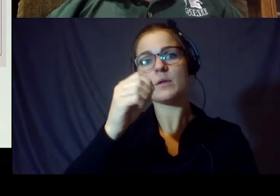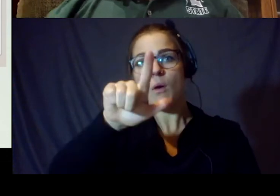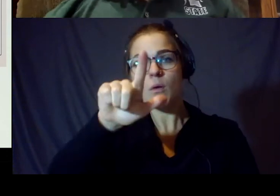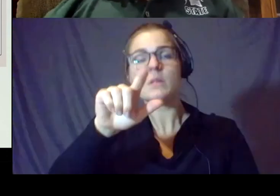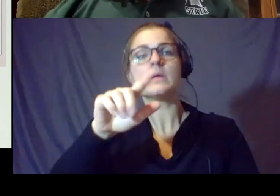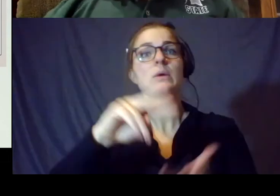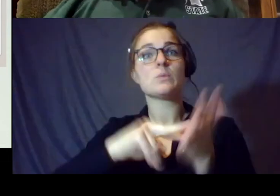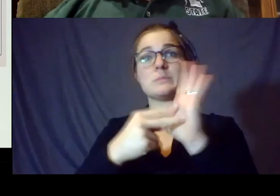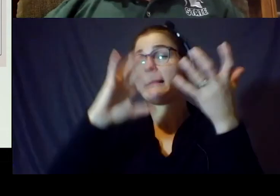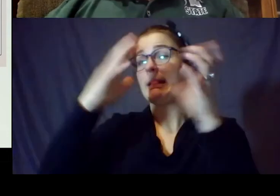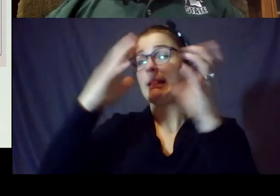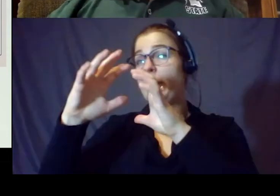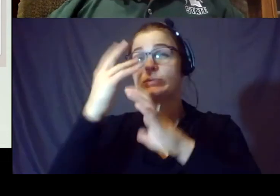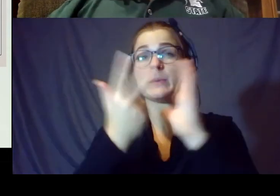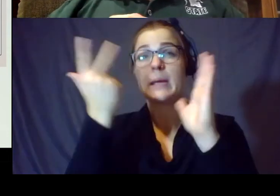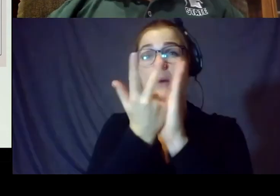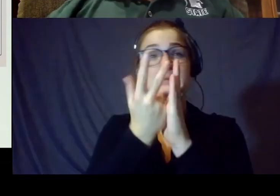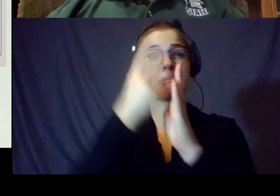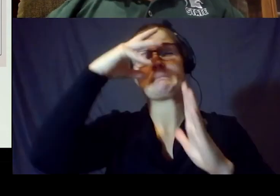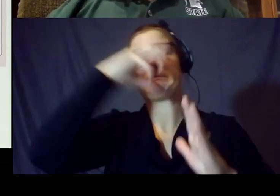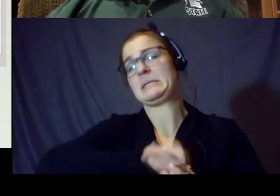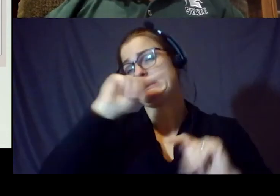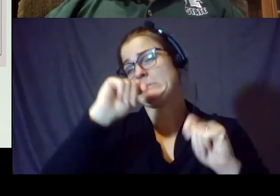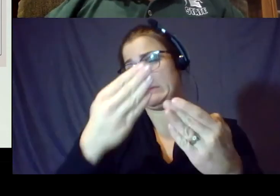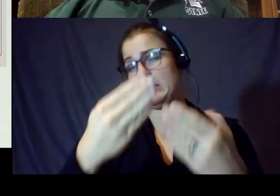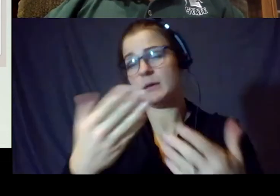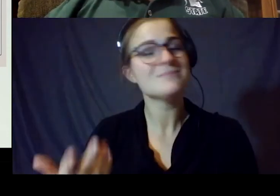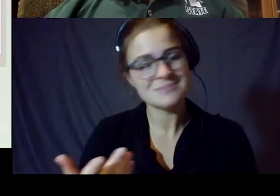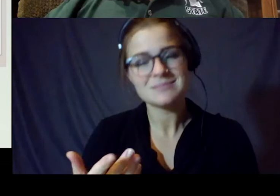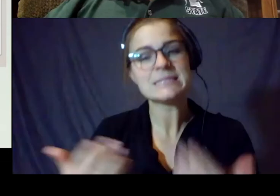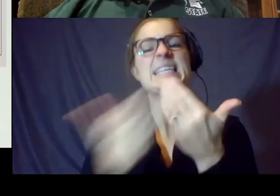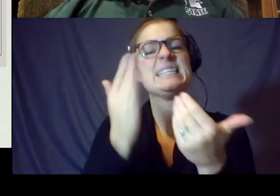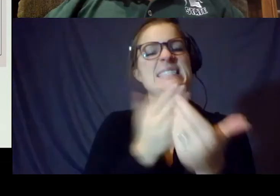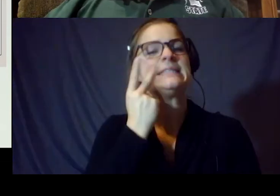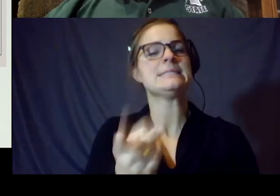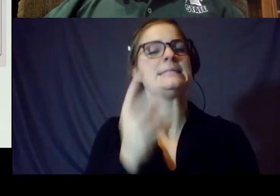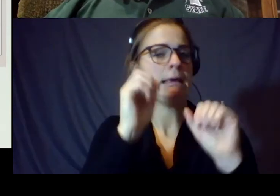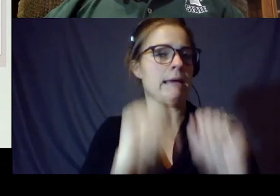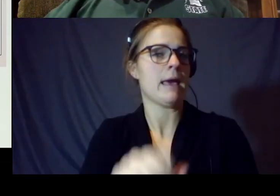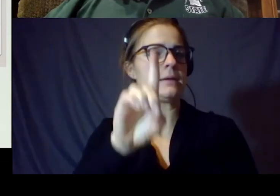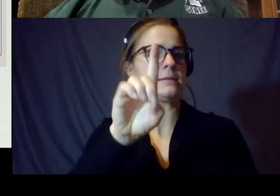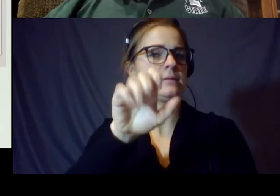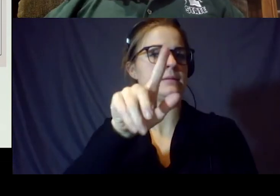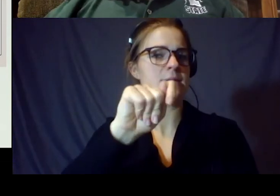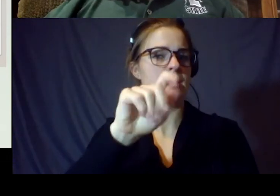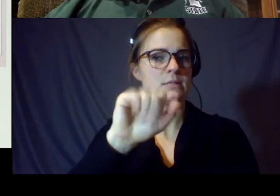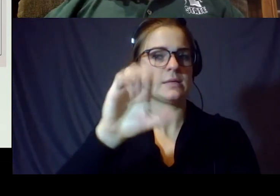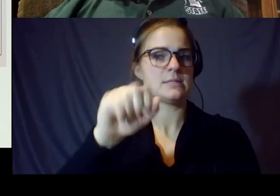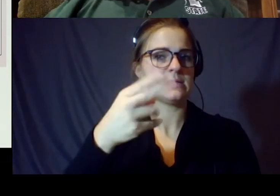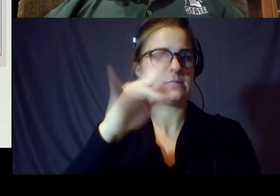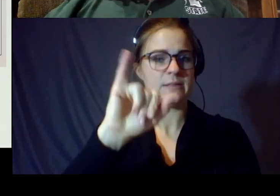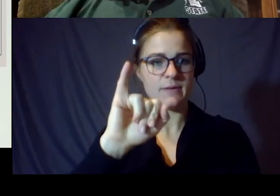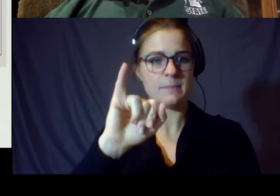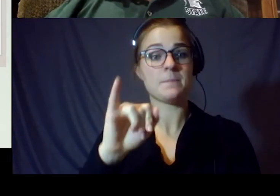hours, you've missed it. Okay. Very easy to see. So does this light curve have any